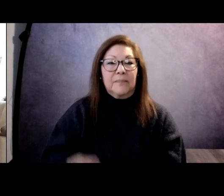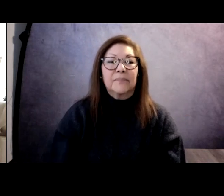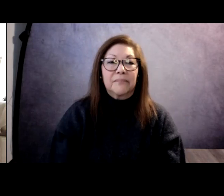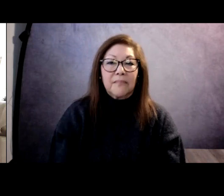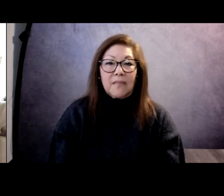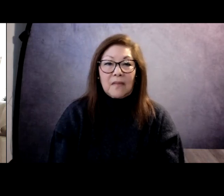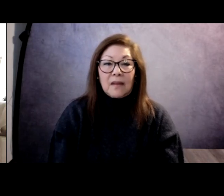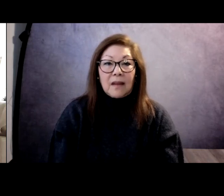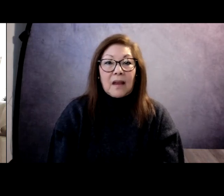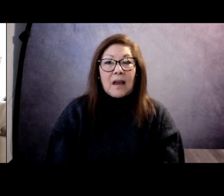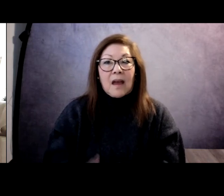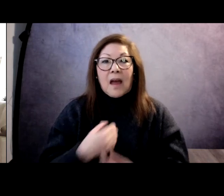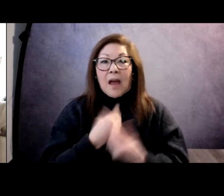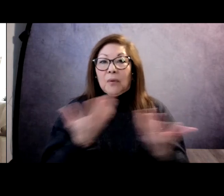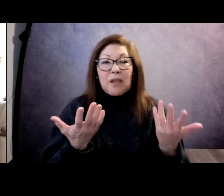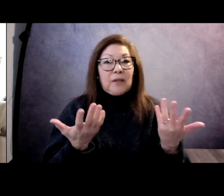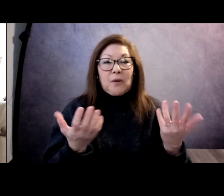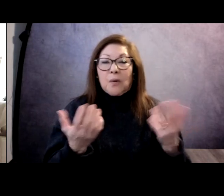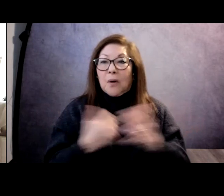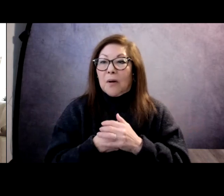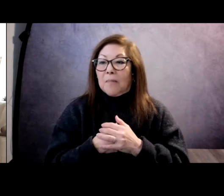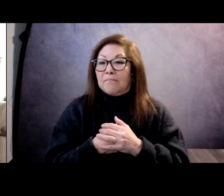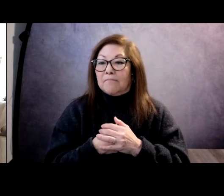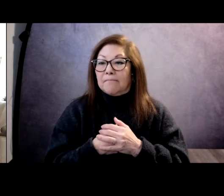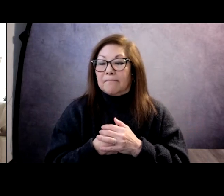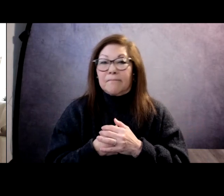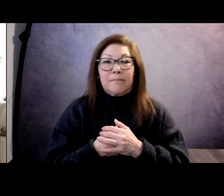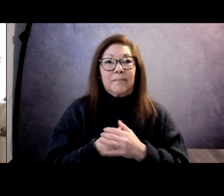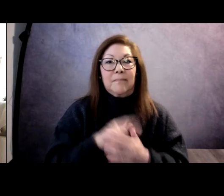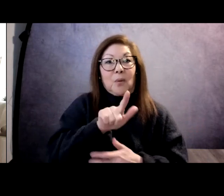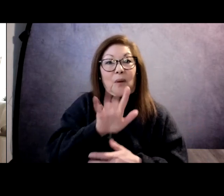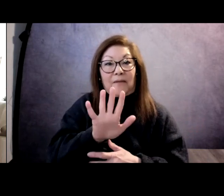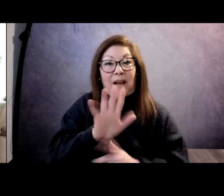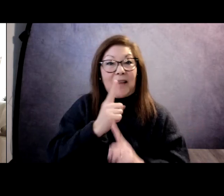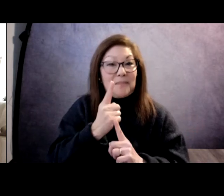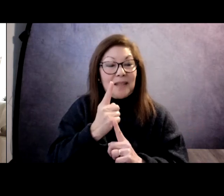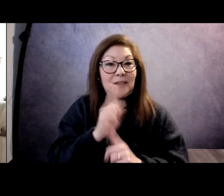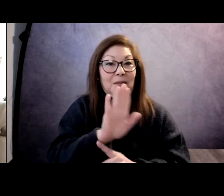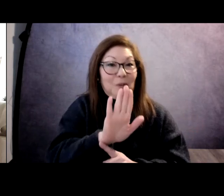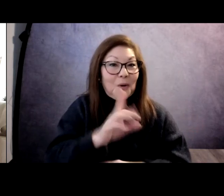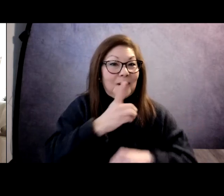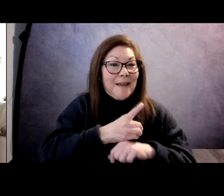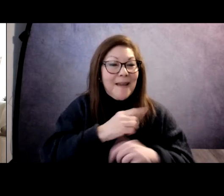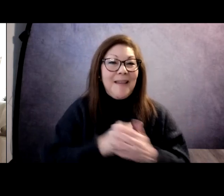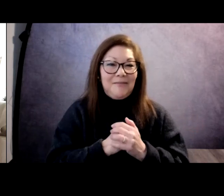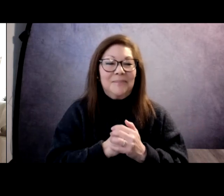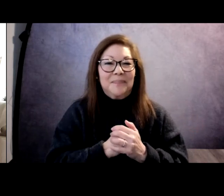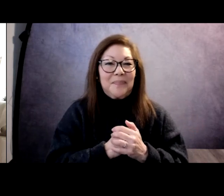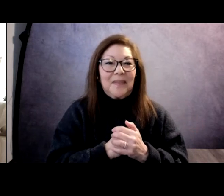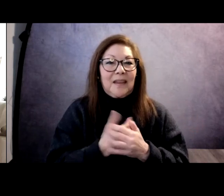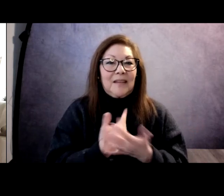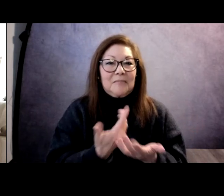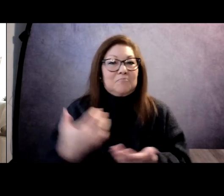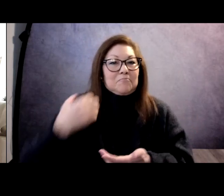So I will give you all back 25 minutes of your day. And if you have any other